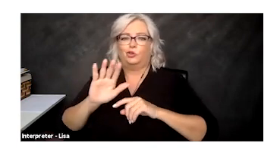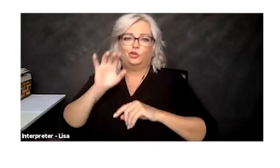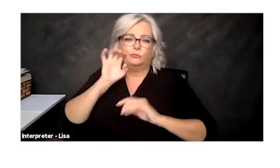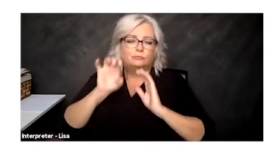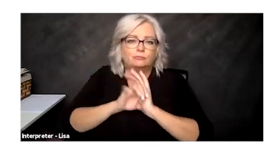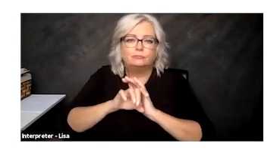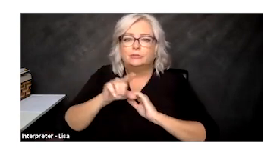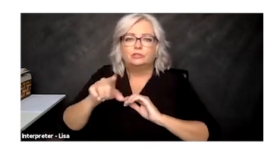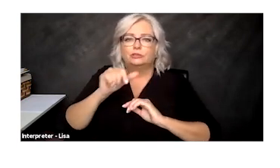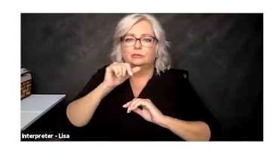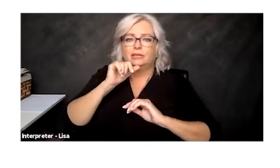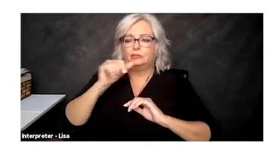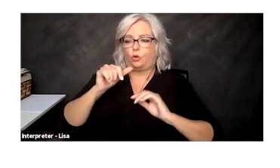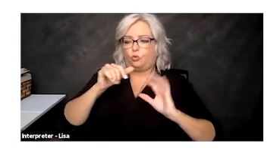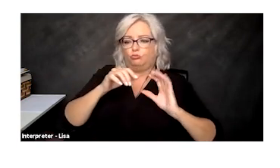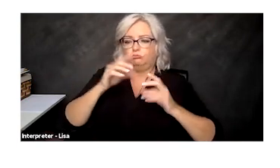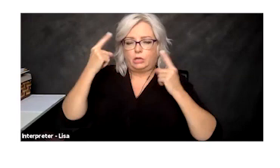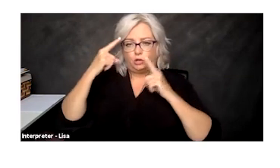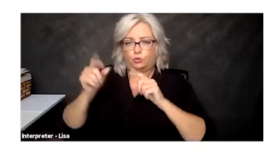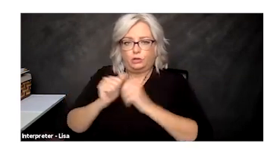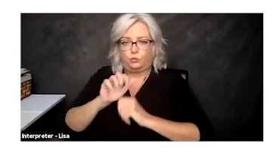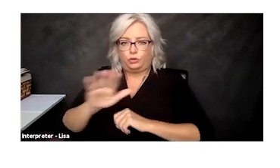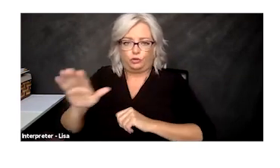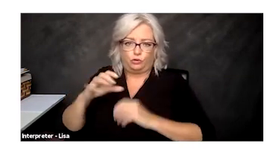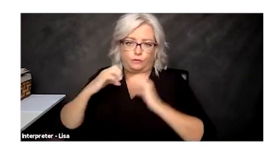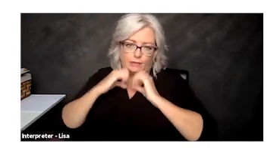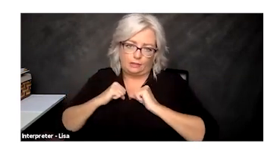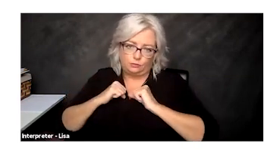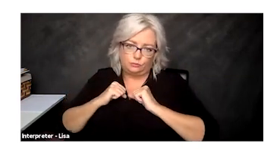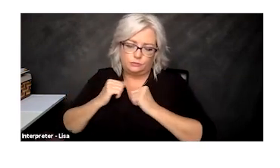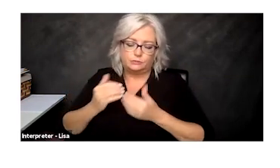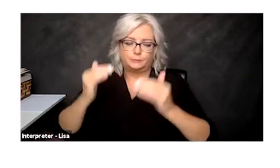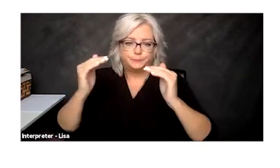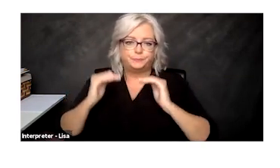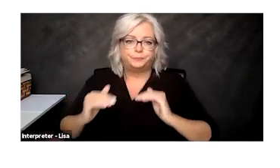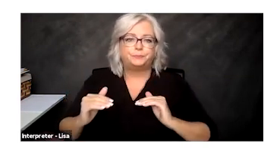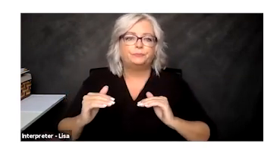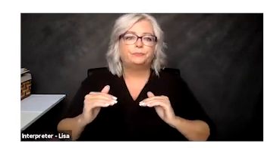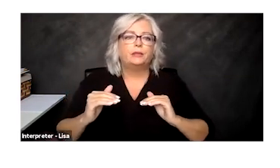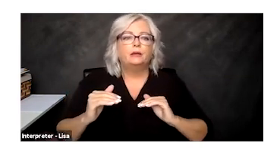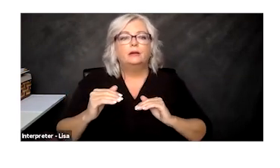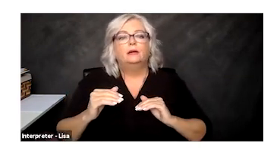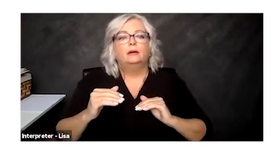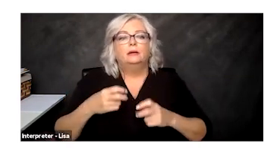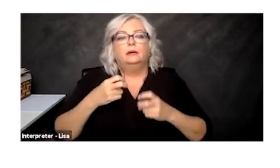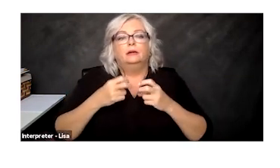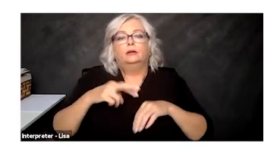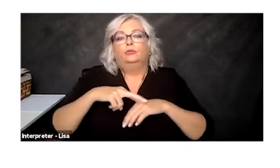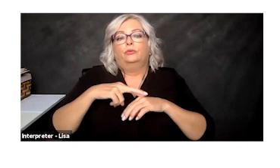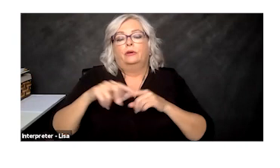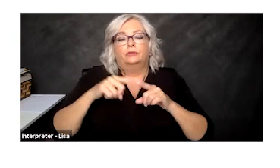actually holds dear. Next slide, please, Truman. So problematic references to